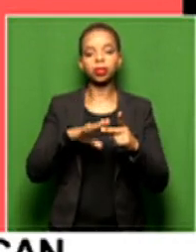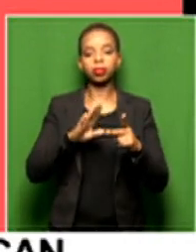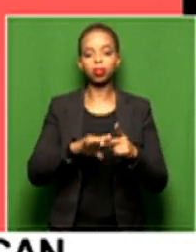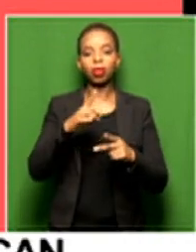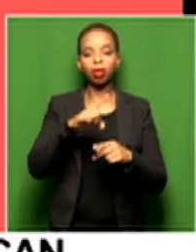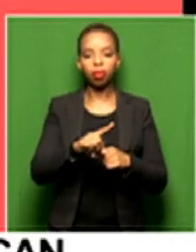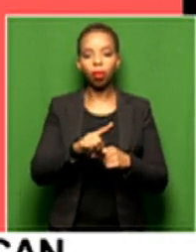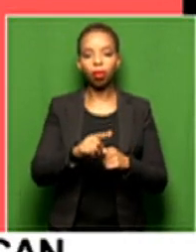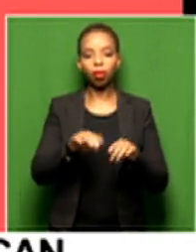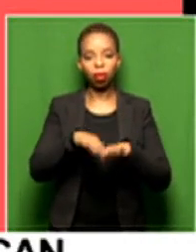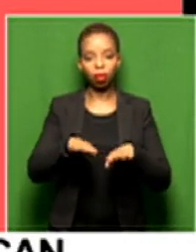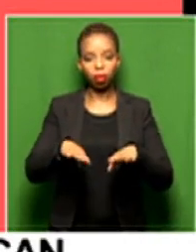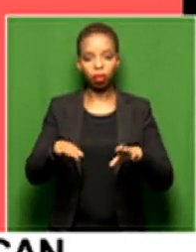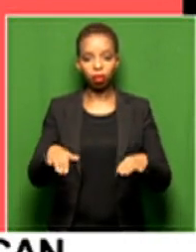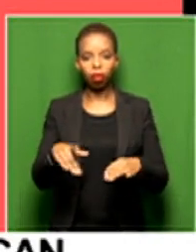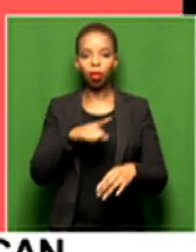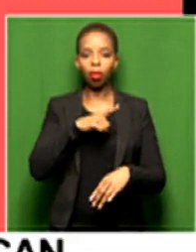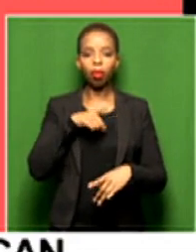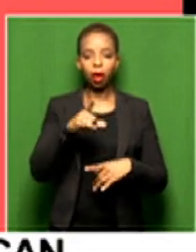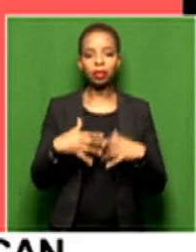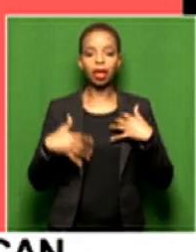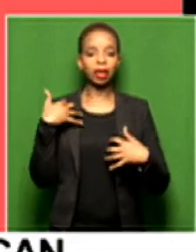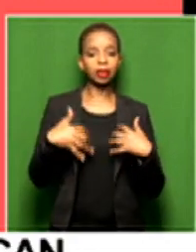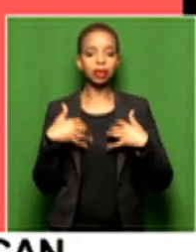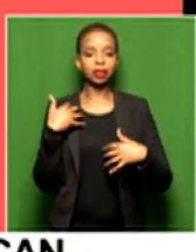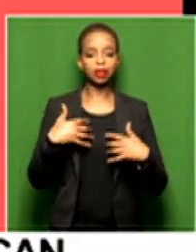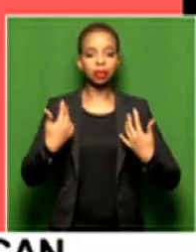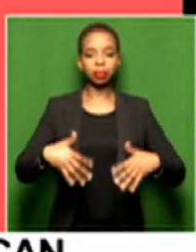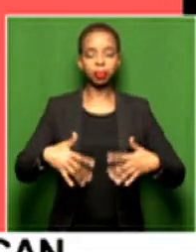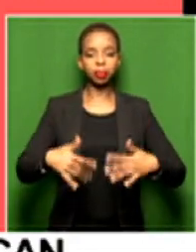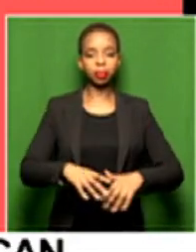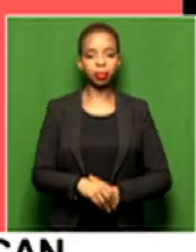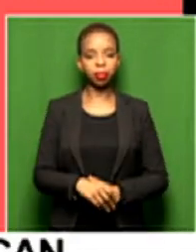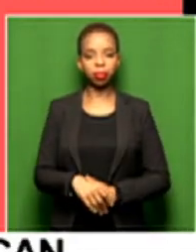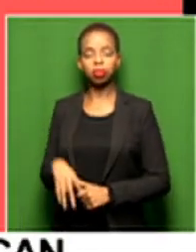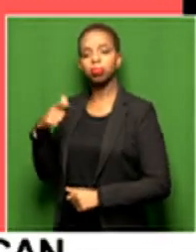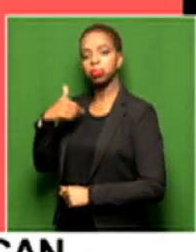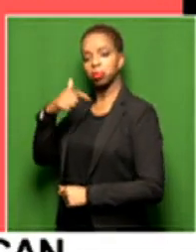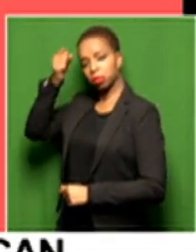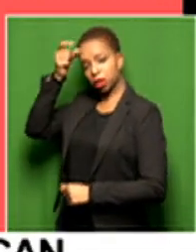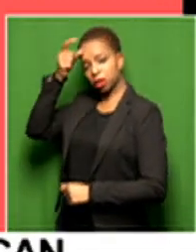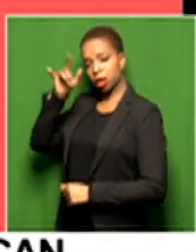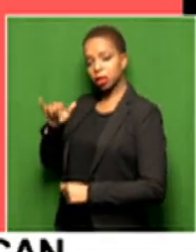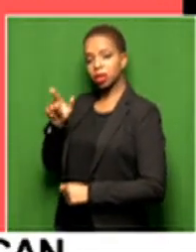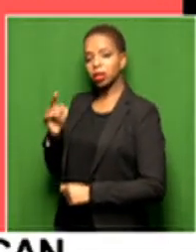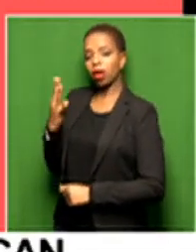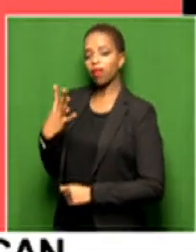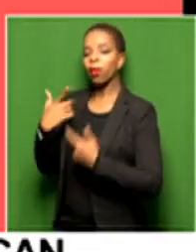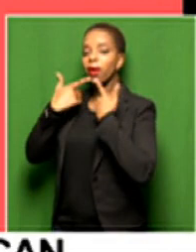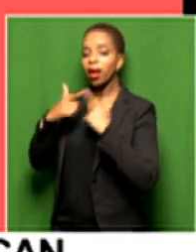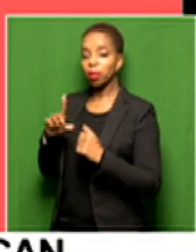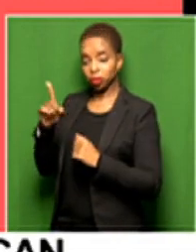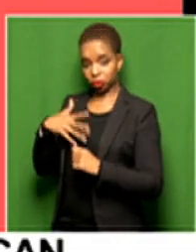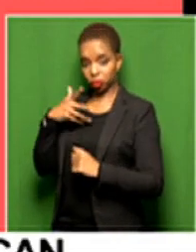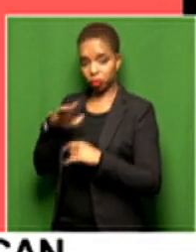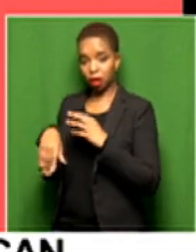really for anyone. And I understand that these flashcards are currently in 4 languages. Any plans of